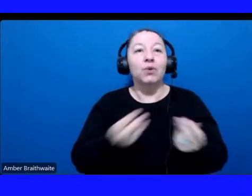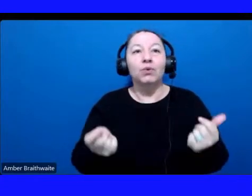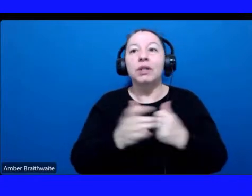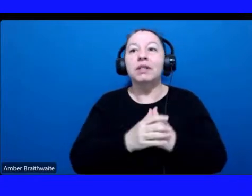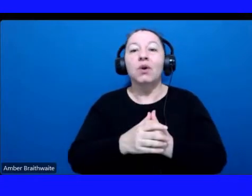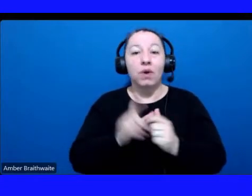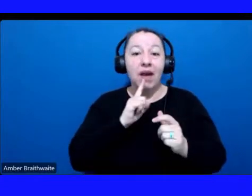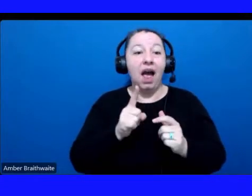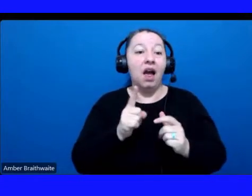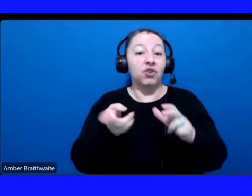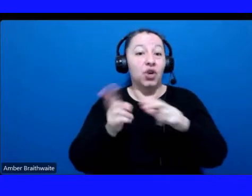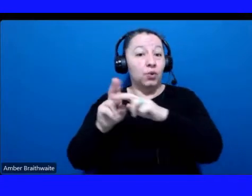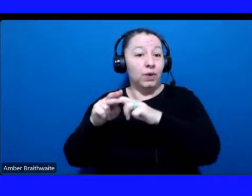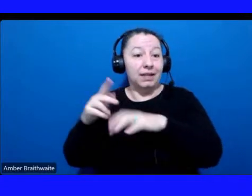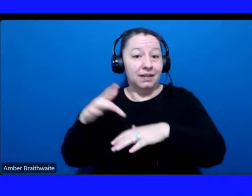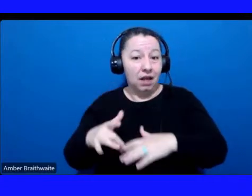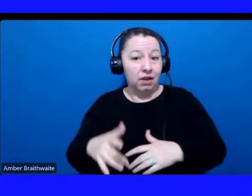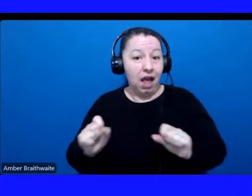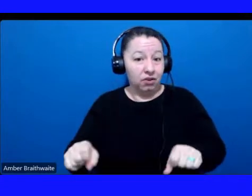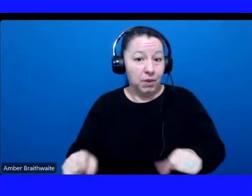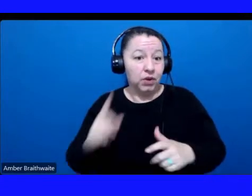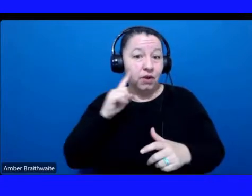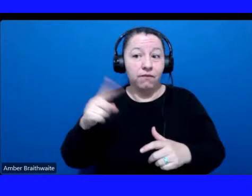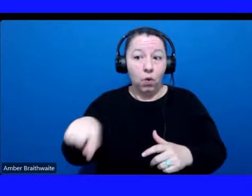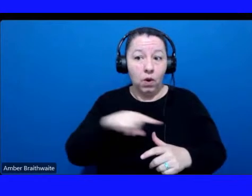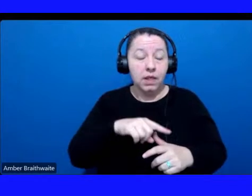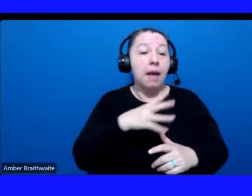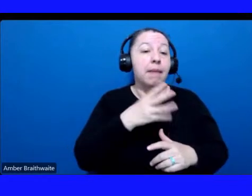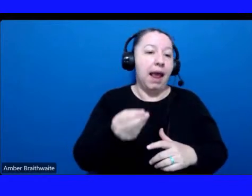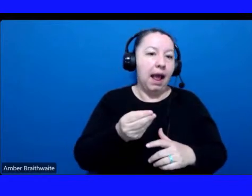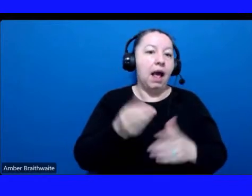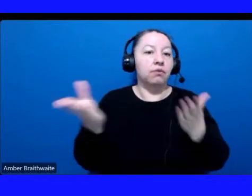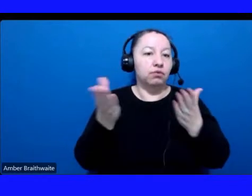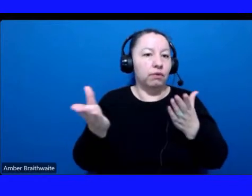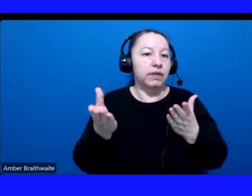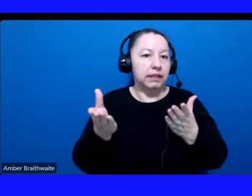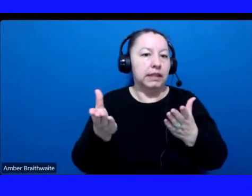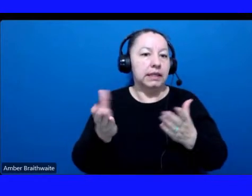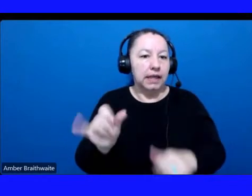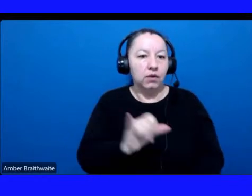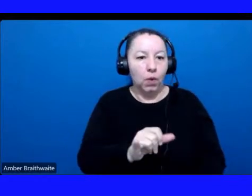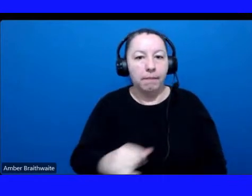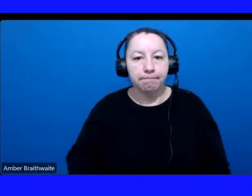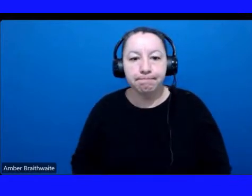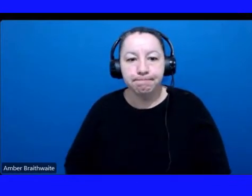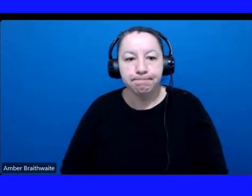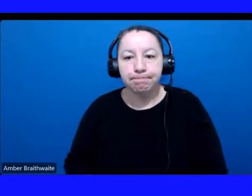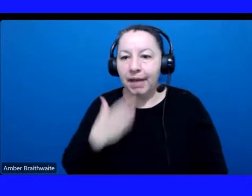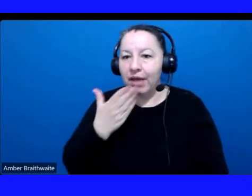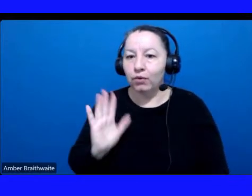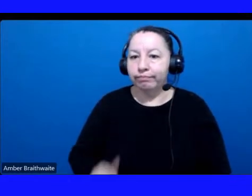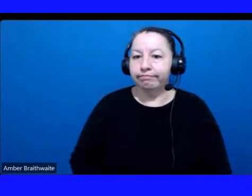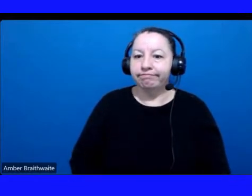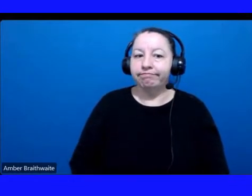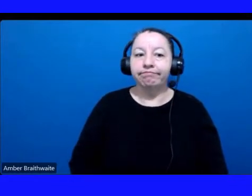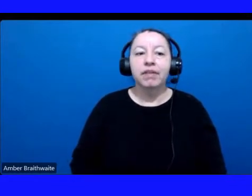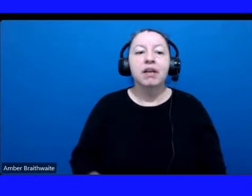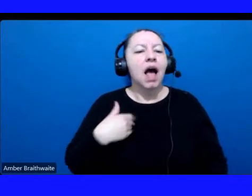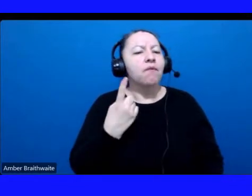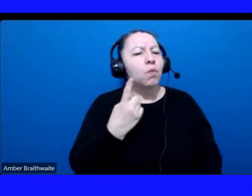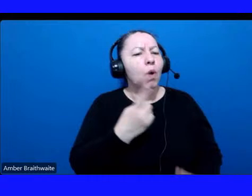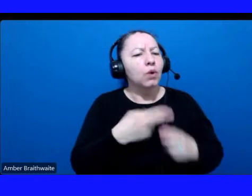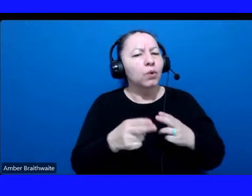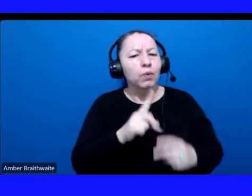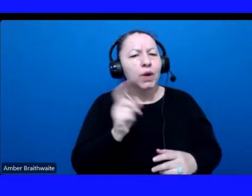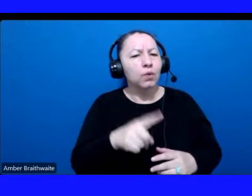actual budget spent, the numbers didn't really drop very significantly. And I now understand we're going